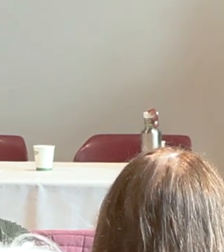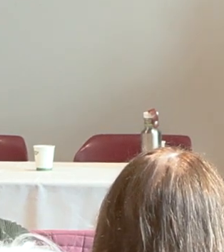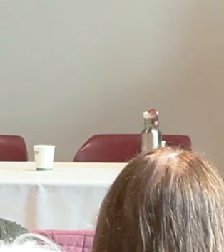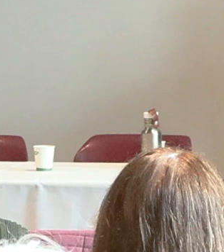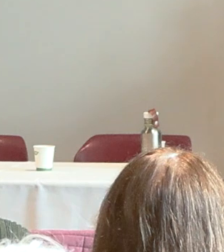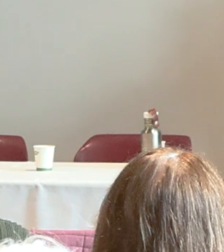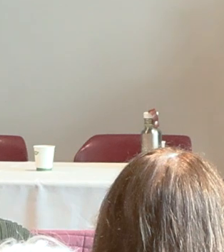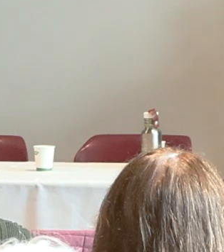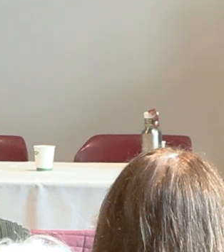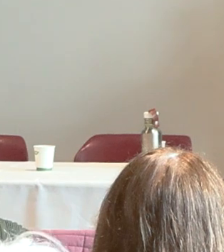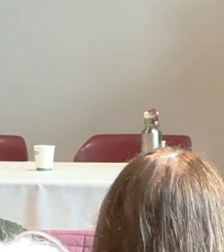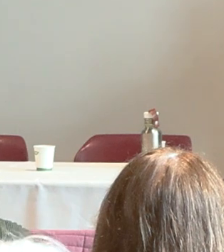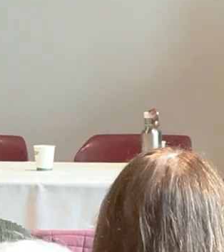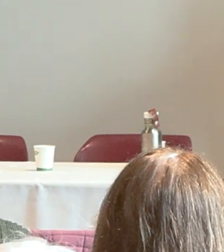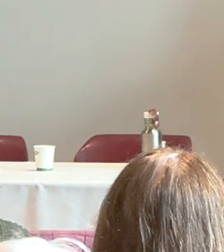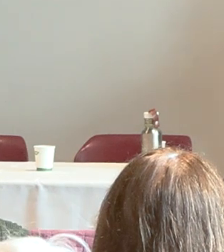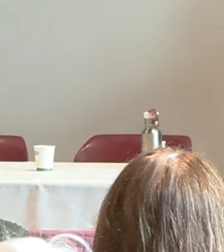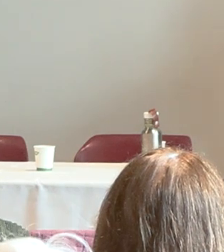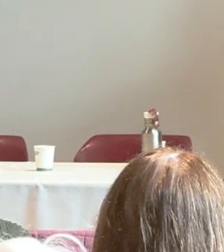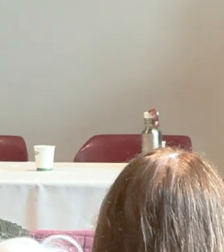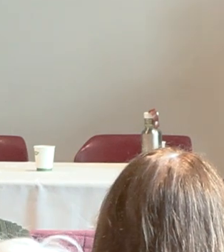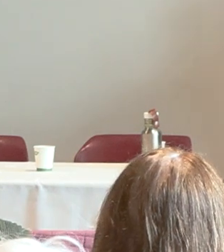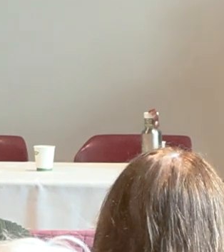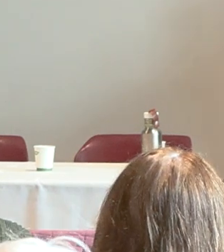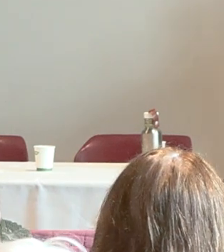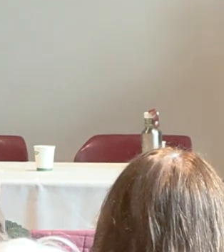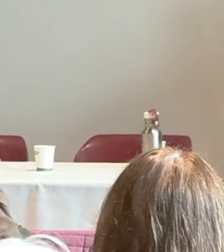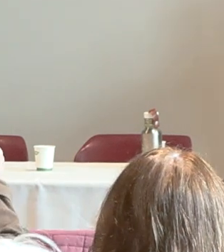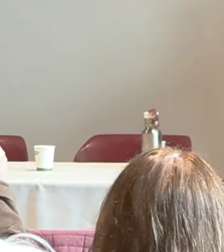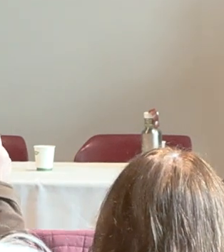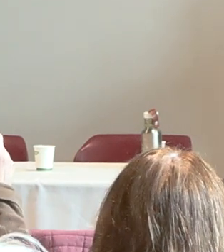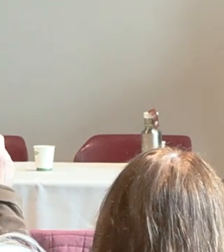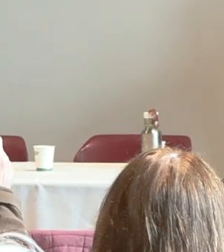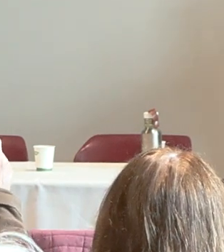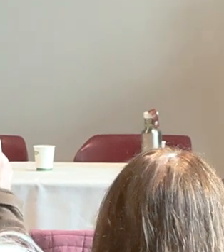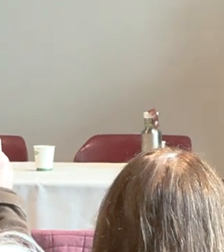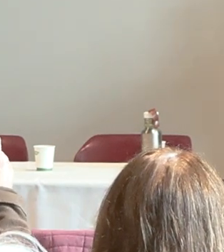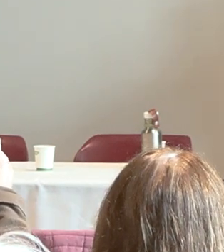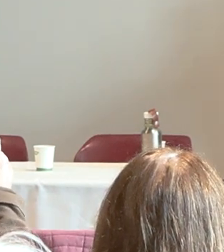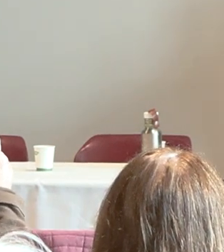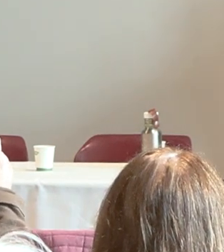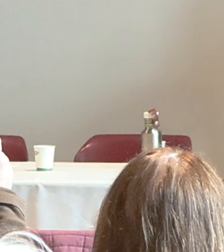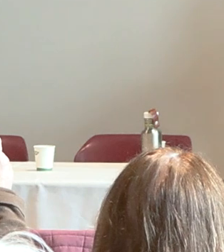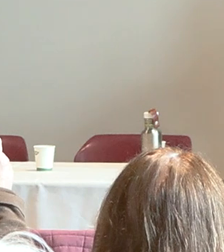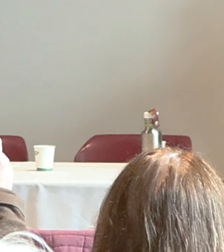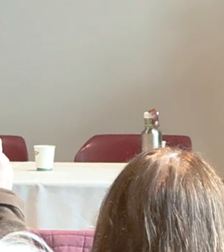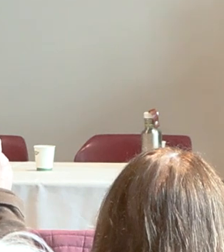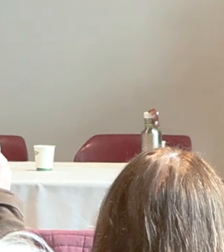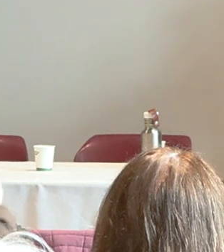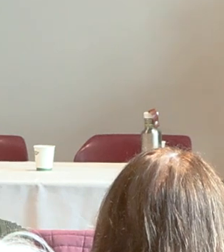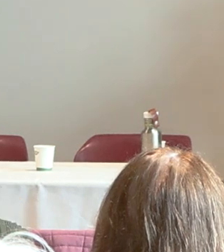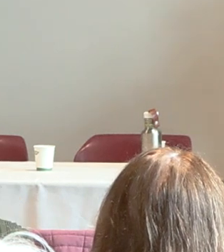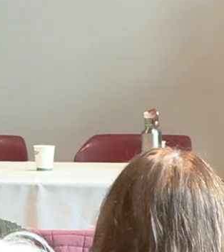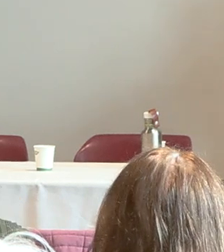in 1939 at Cafe Society in Greenwich Village, the only integrated nightclub in New York City at